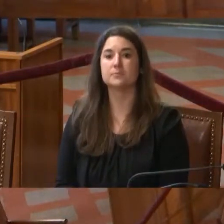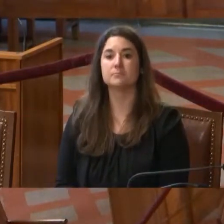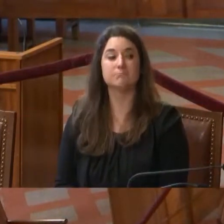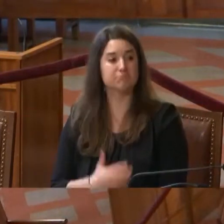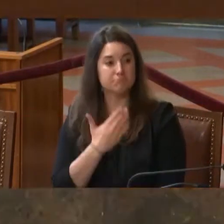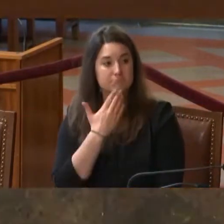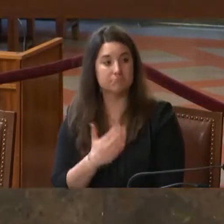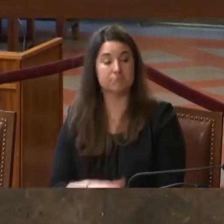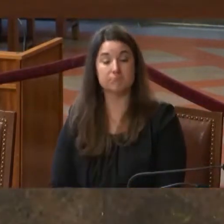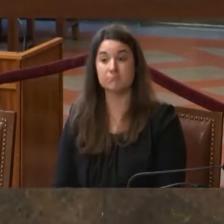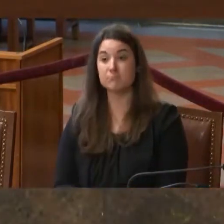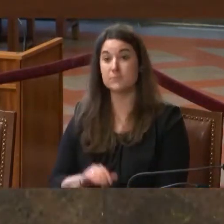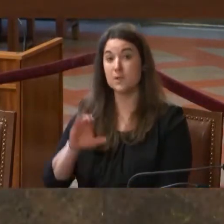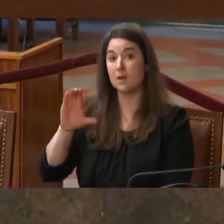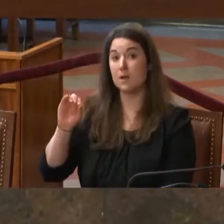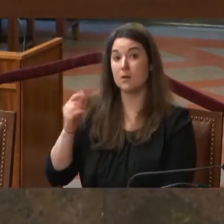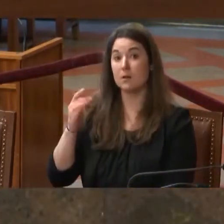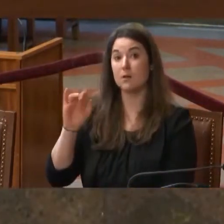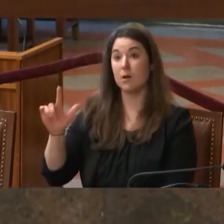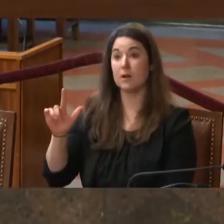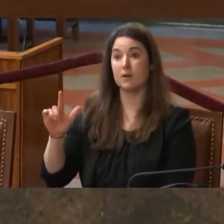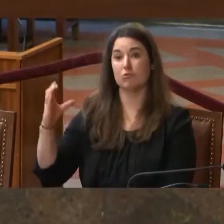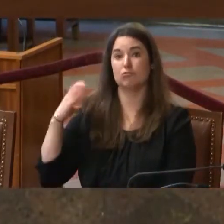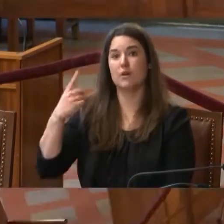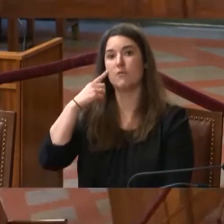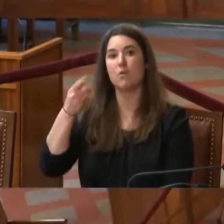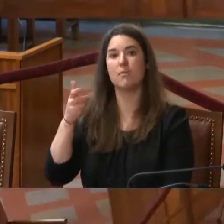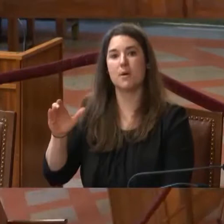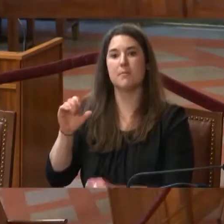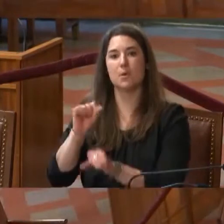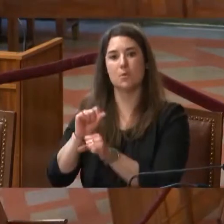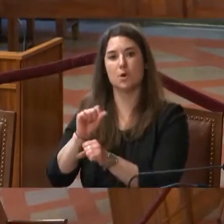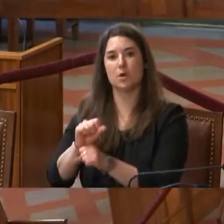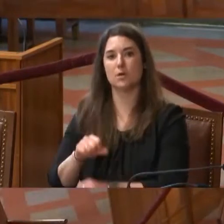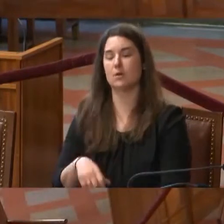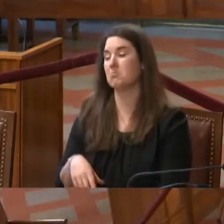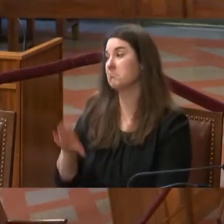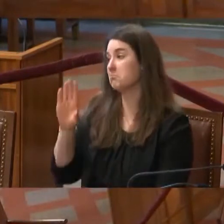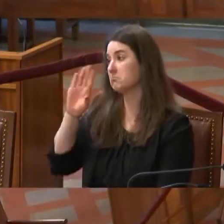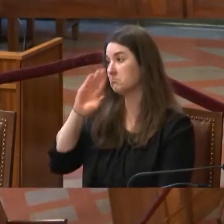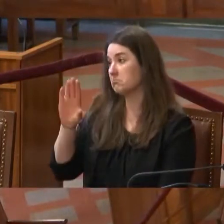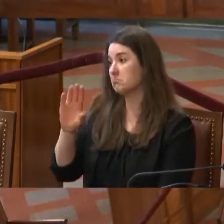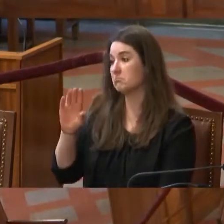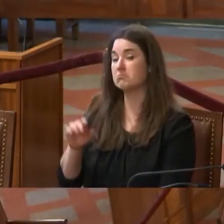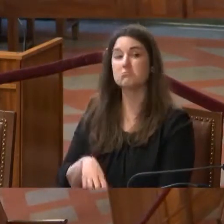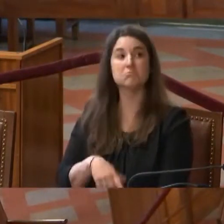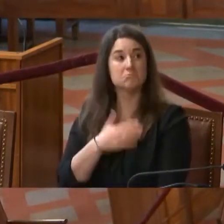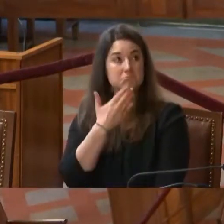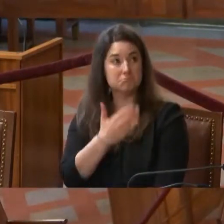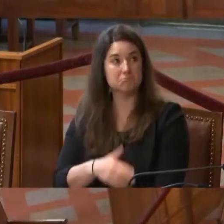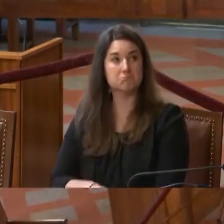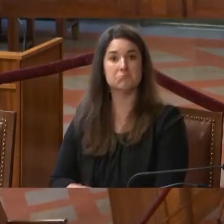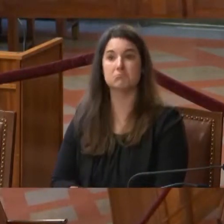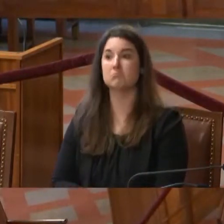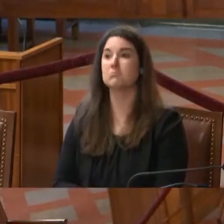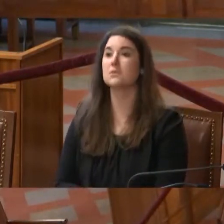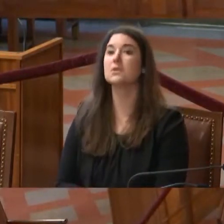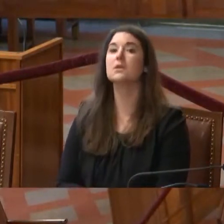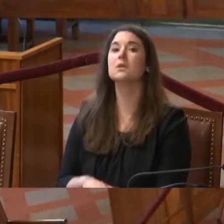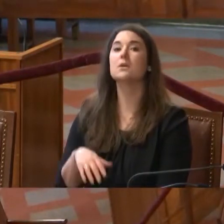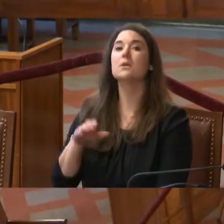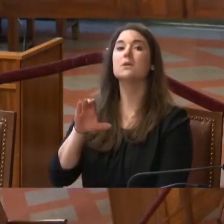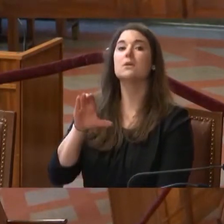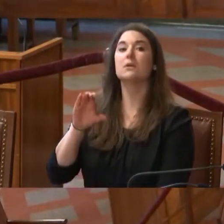Thank you. Councilman Coghill, Chair of Public Works. Madam Chair. Thank you, Councilman. Councilman